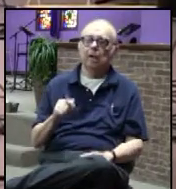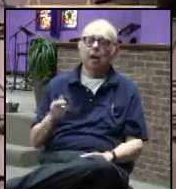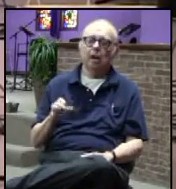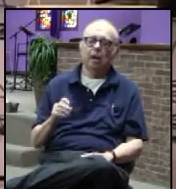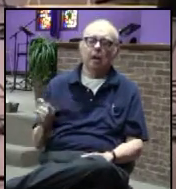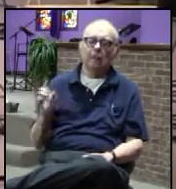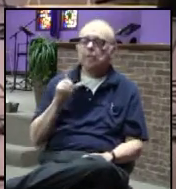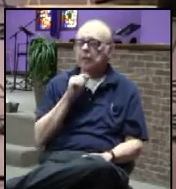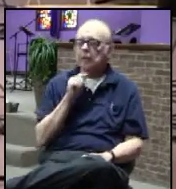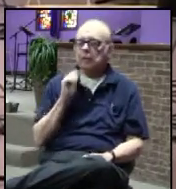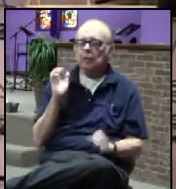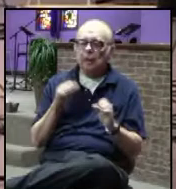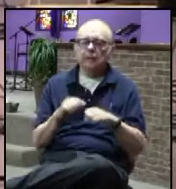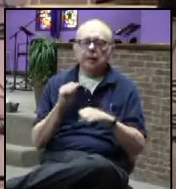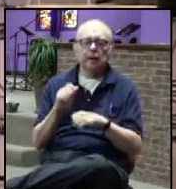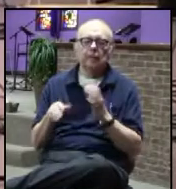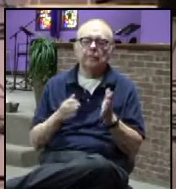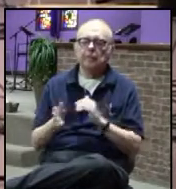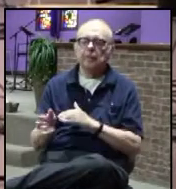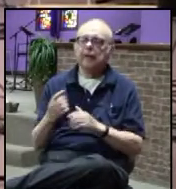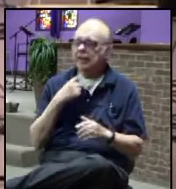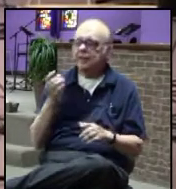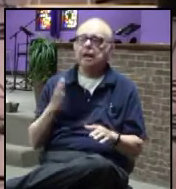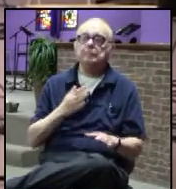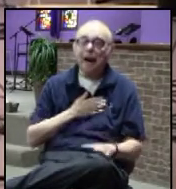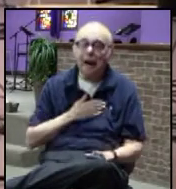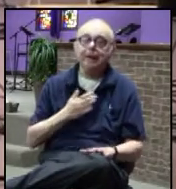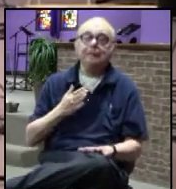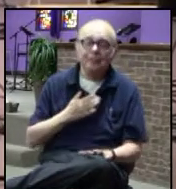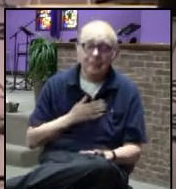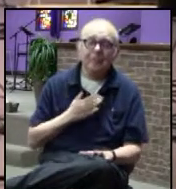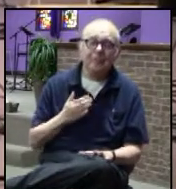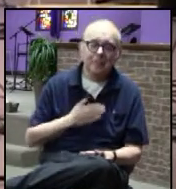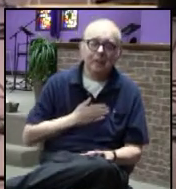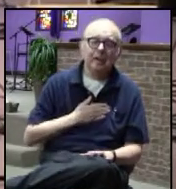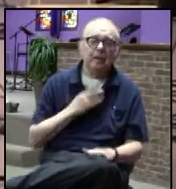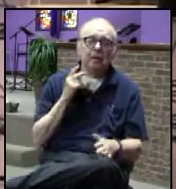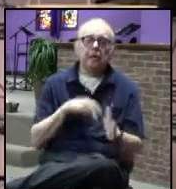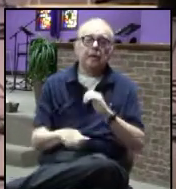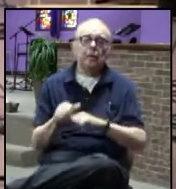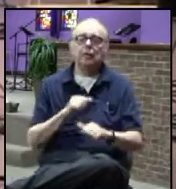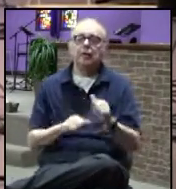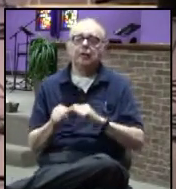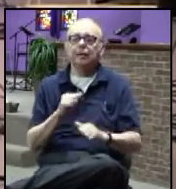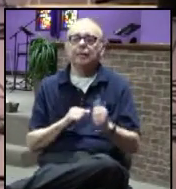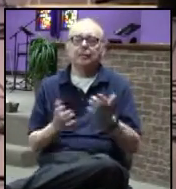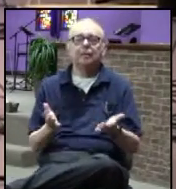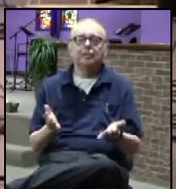were fighting over that fish, all saying, mine, mine. They were going to kill each other